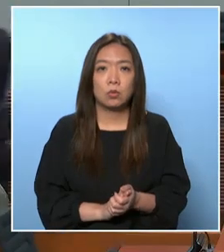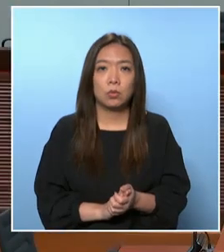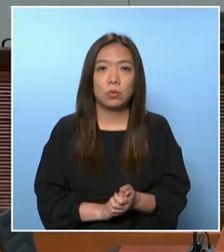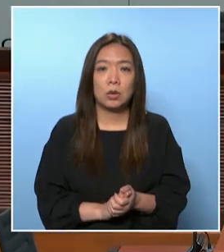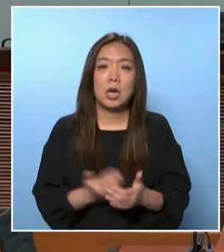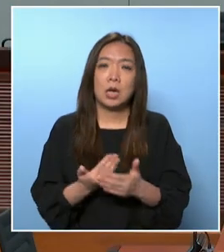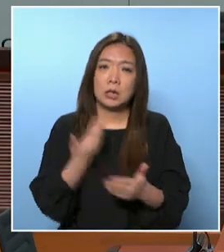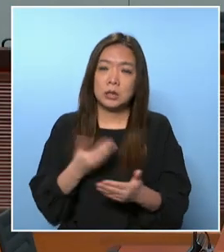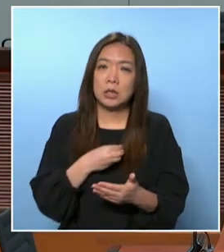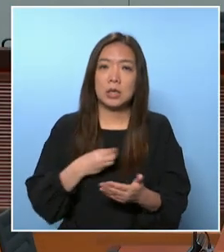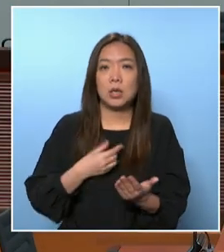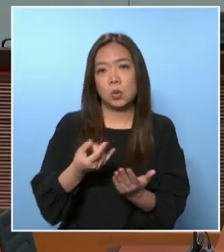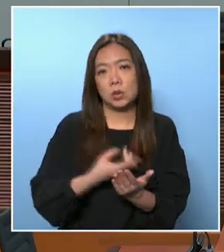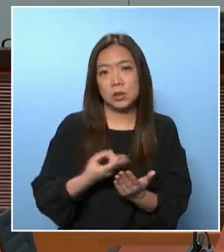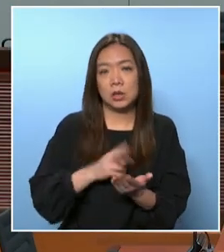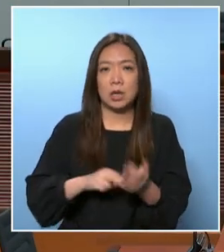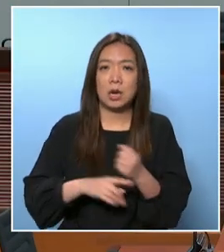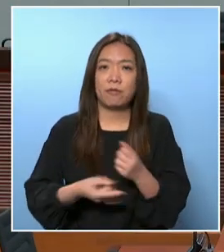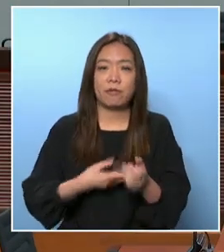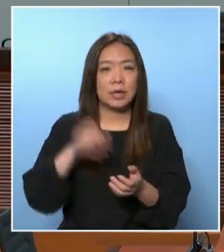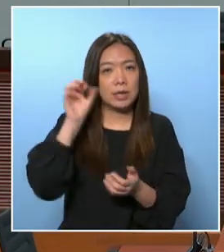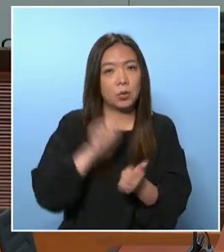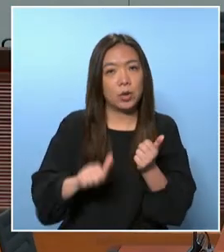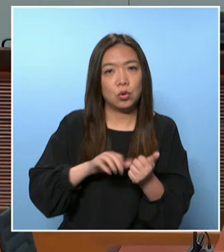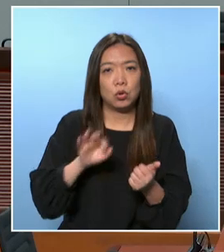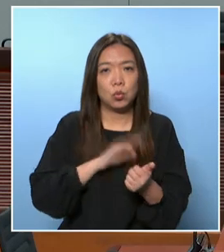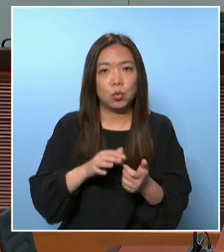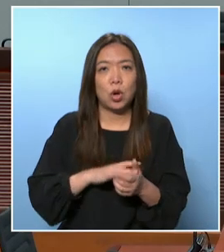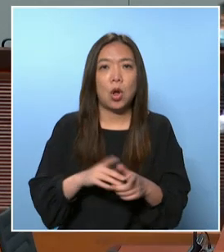Ms. Nancy Kwan, Assistant Director, SWD,